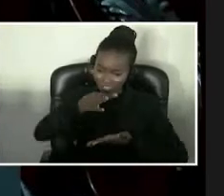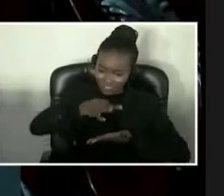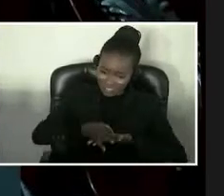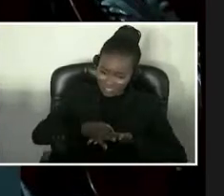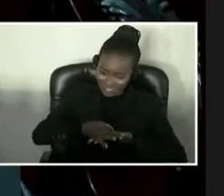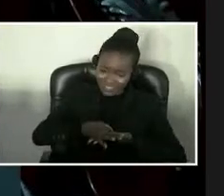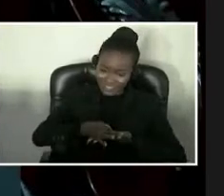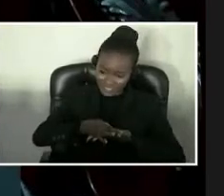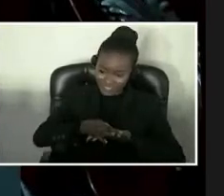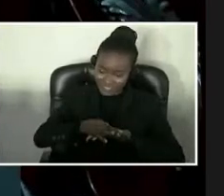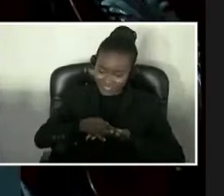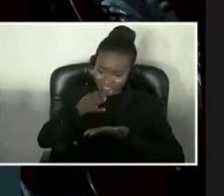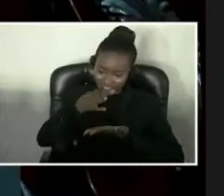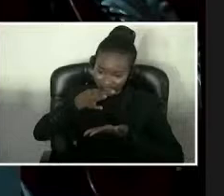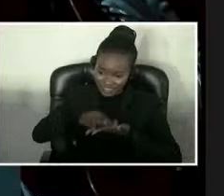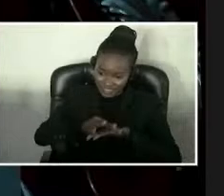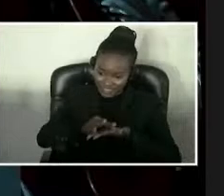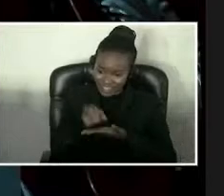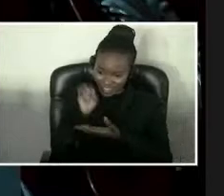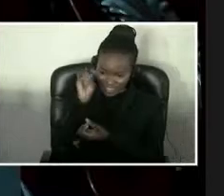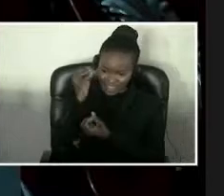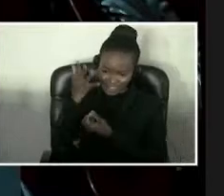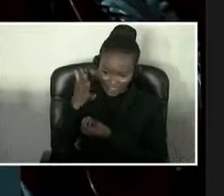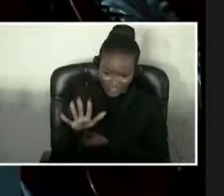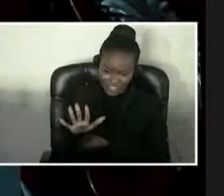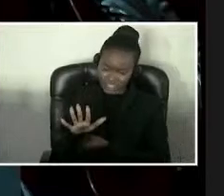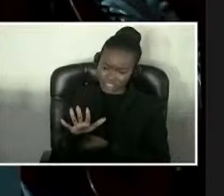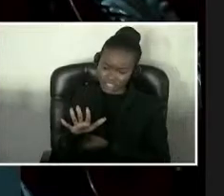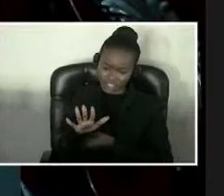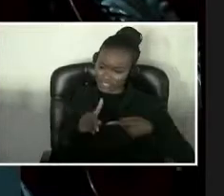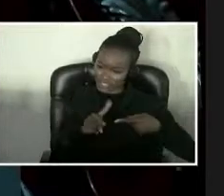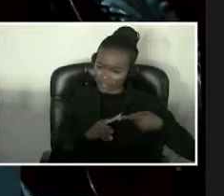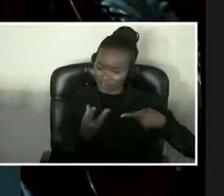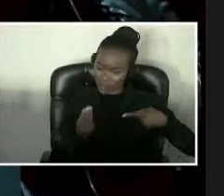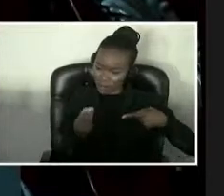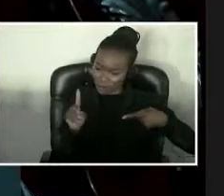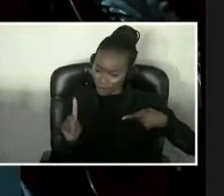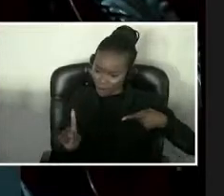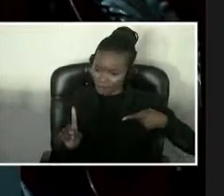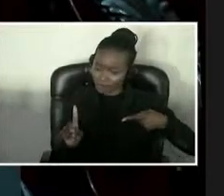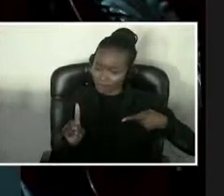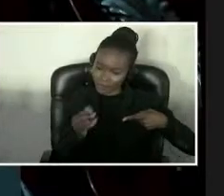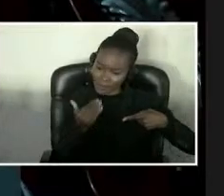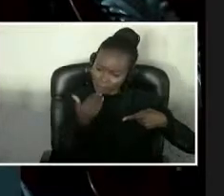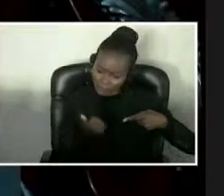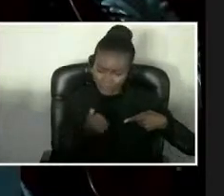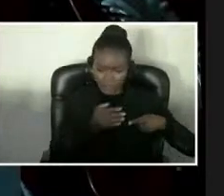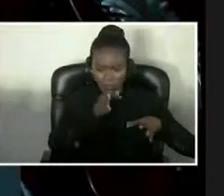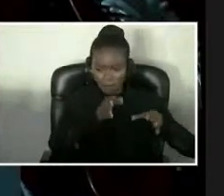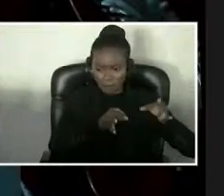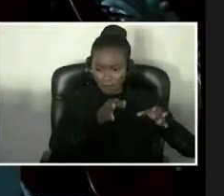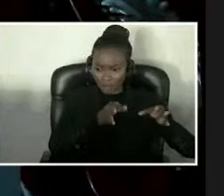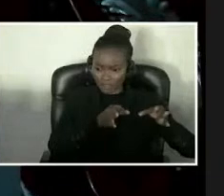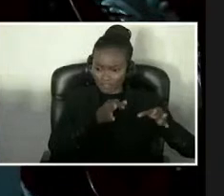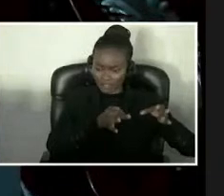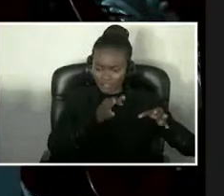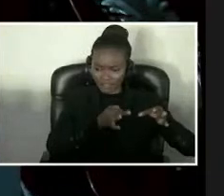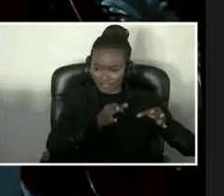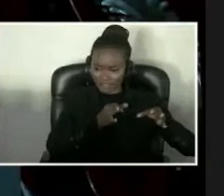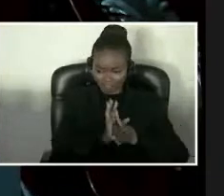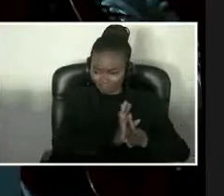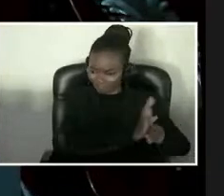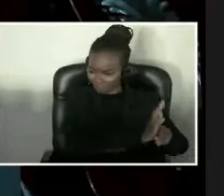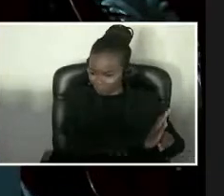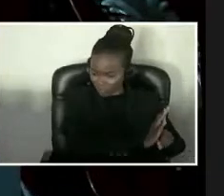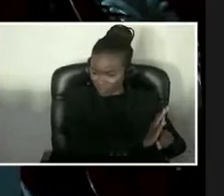implementable proposals on the table number one let's put politics aside and find each other and